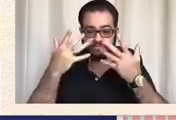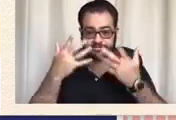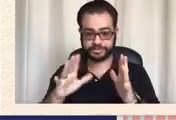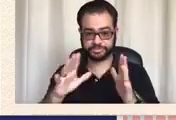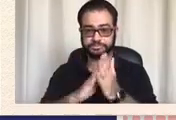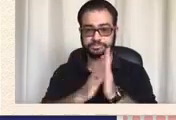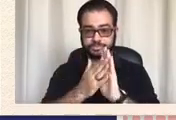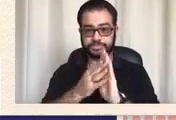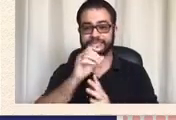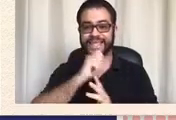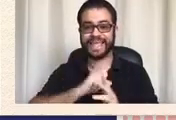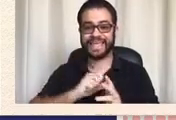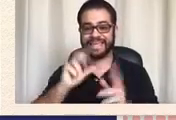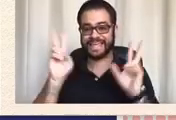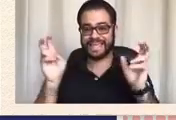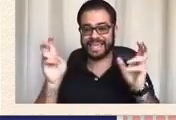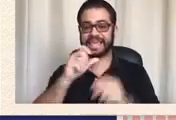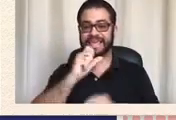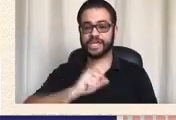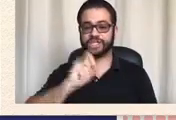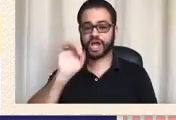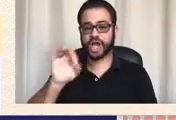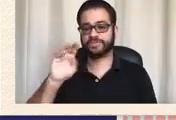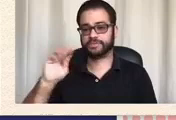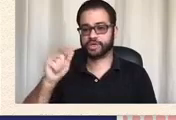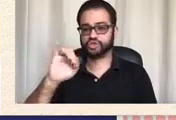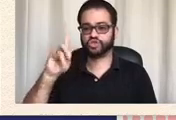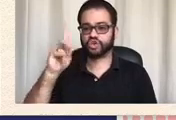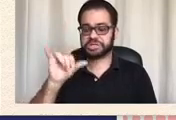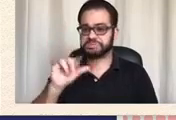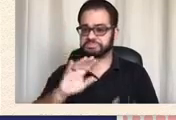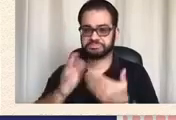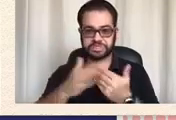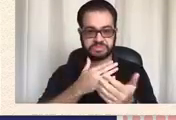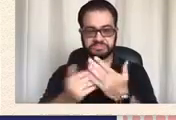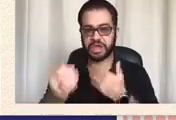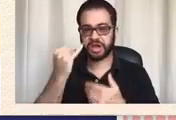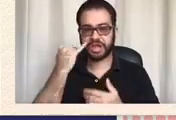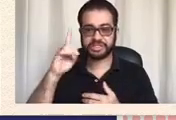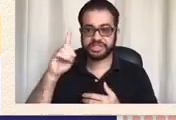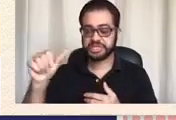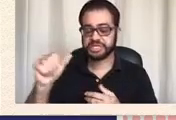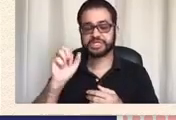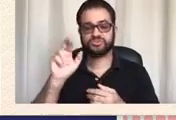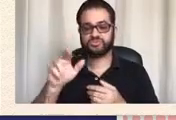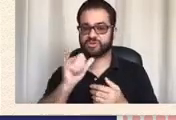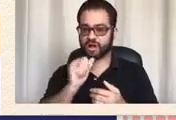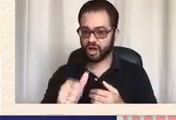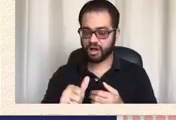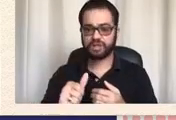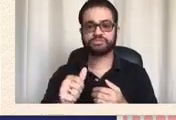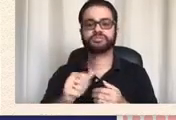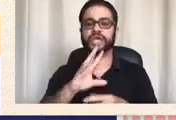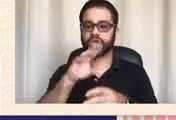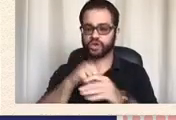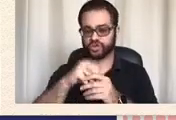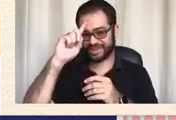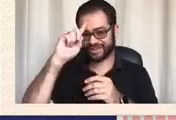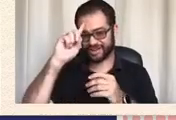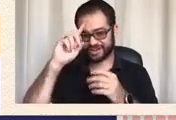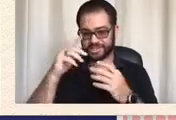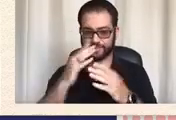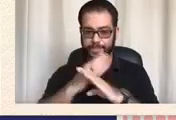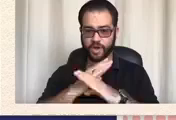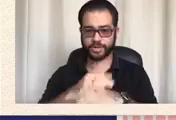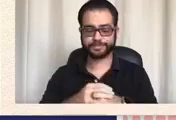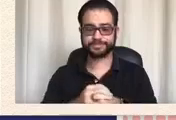years old, regardless of disability, and that even includes cognitive impairments. So, legally, they're entitled to make all of their